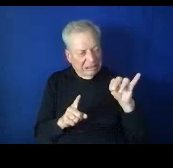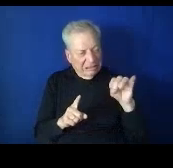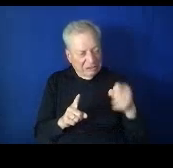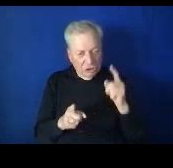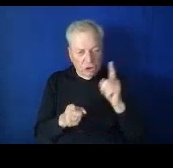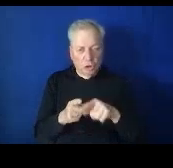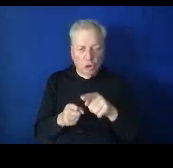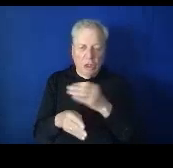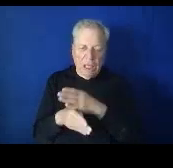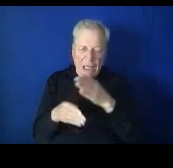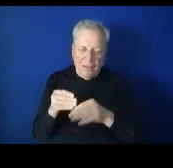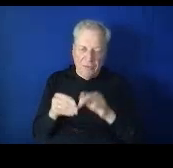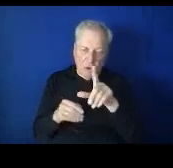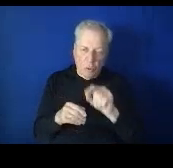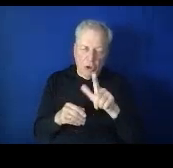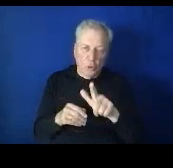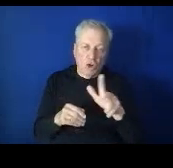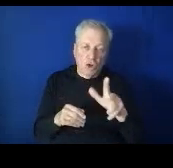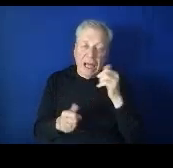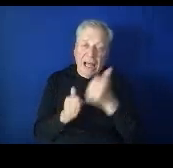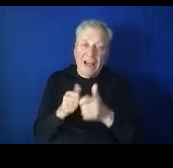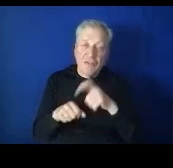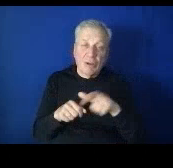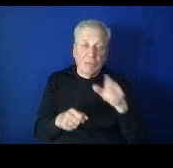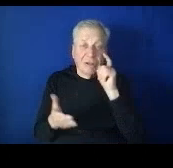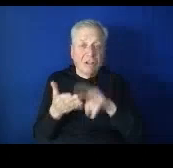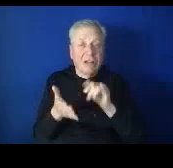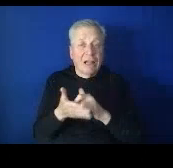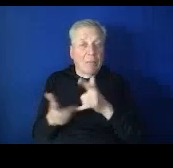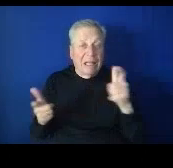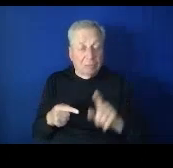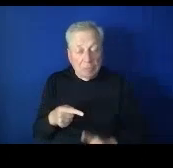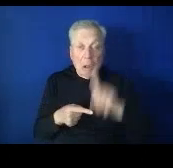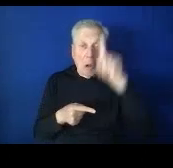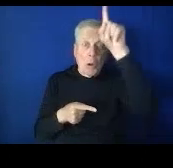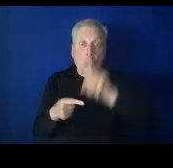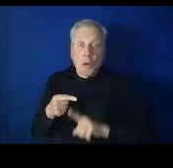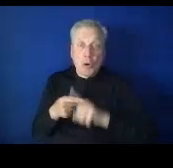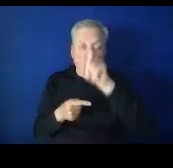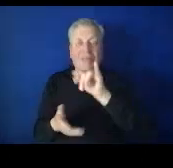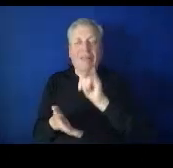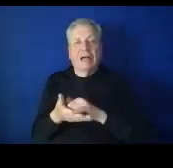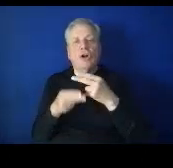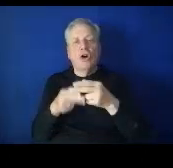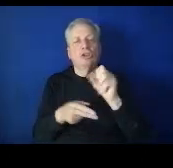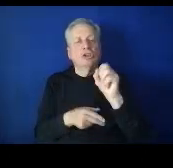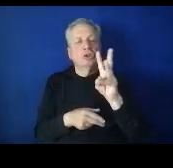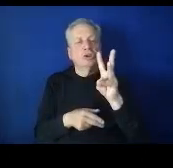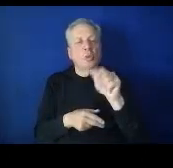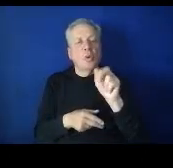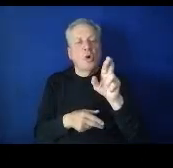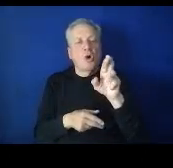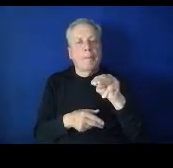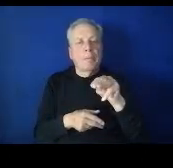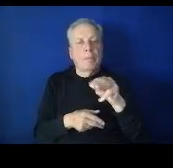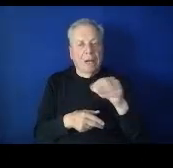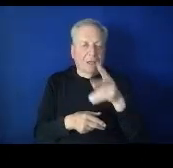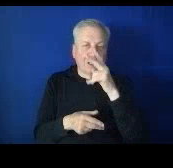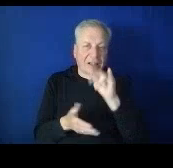end of 2023. And every time you see one of these big spikes coming up, this is a swarm. And you can see kind of have